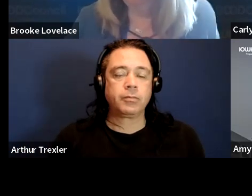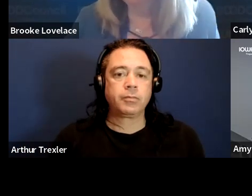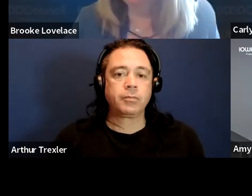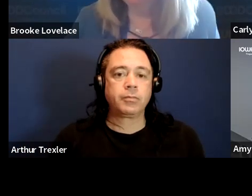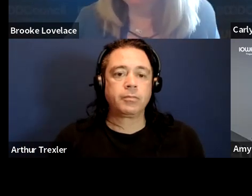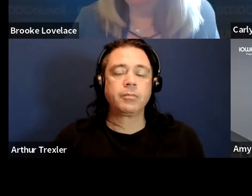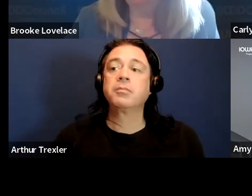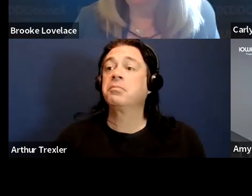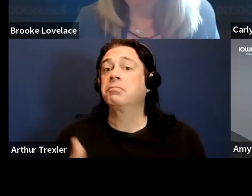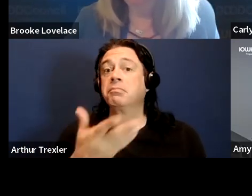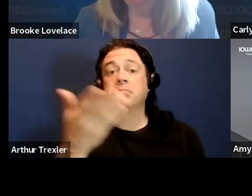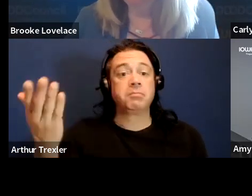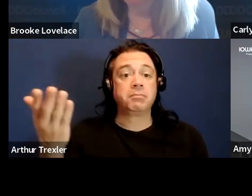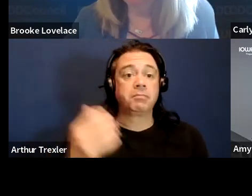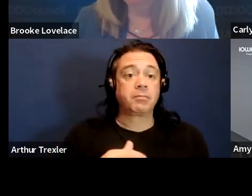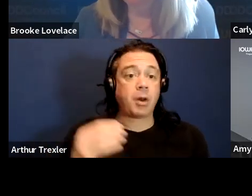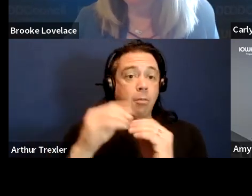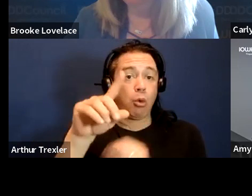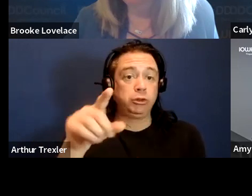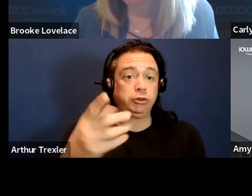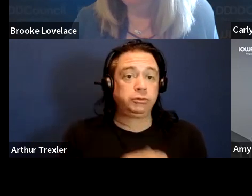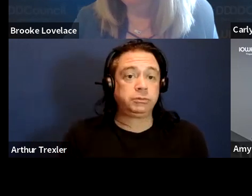Any other questions from folks?